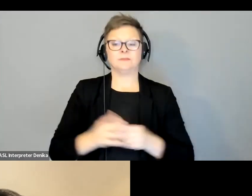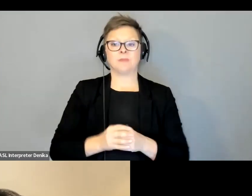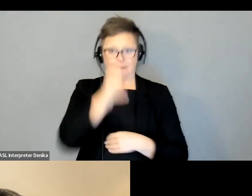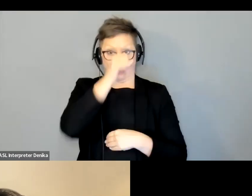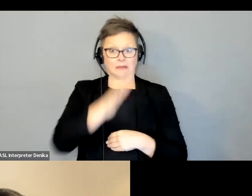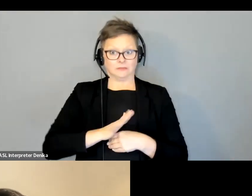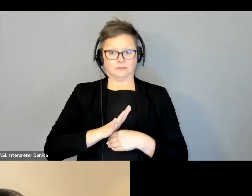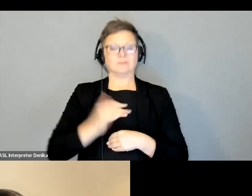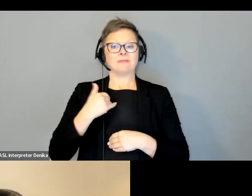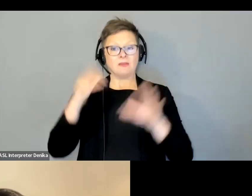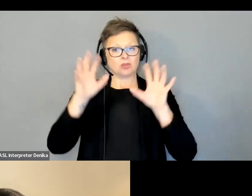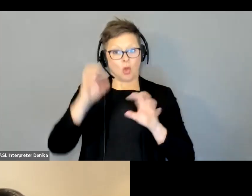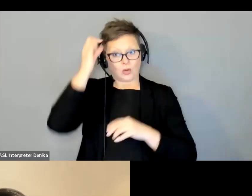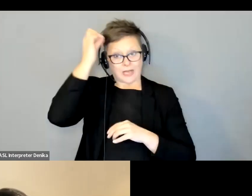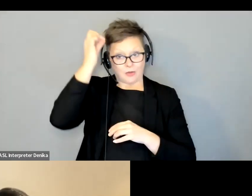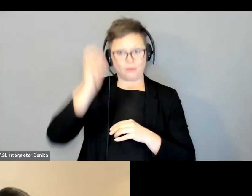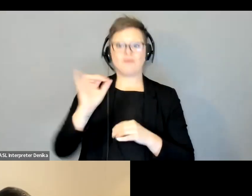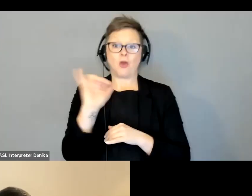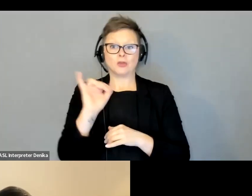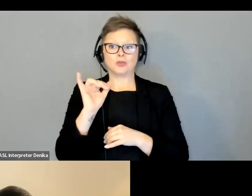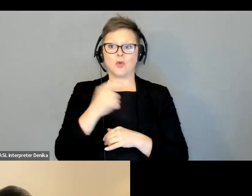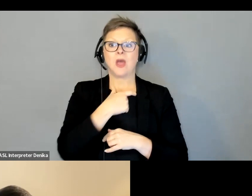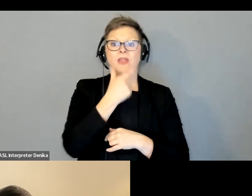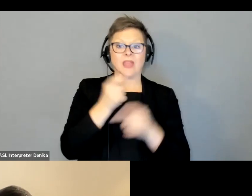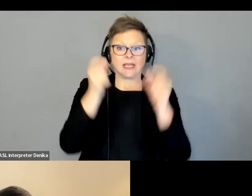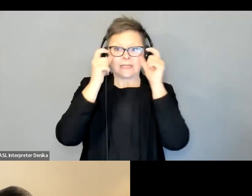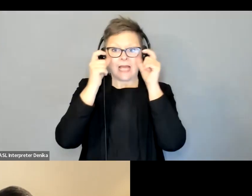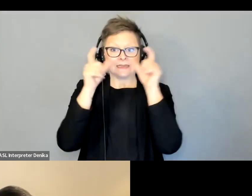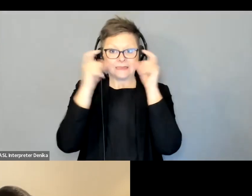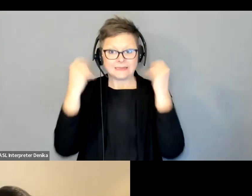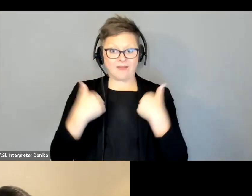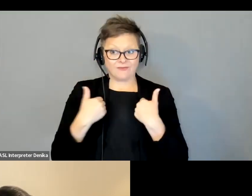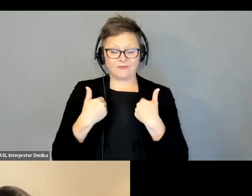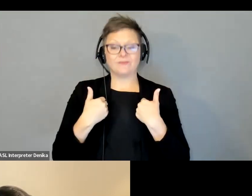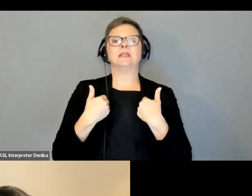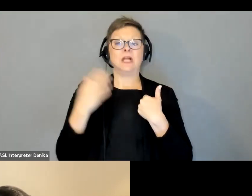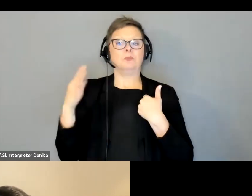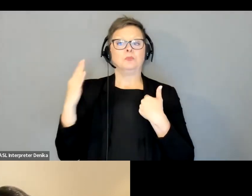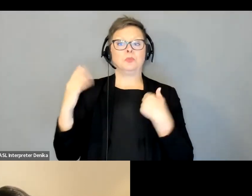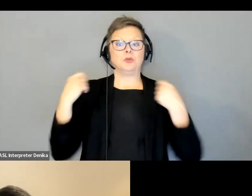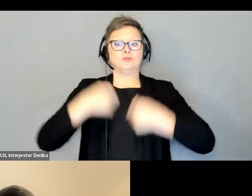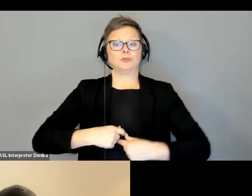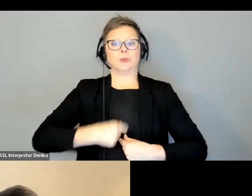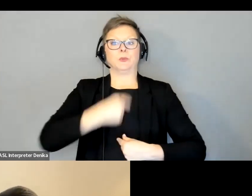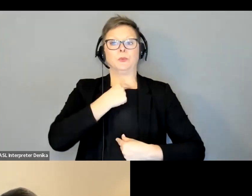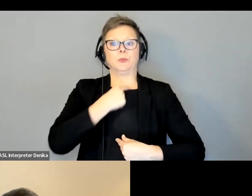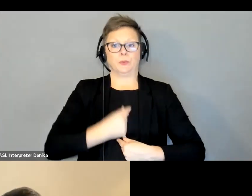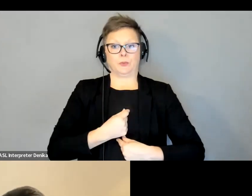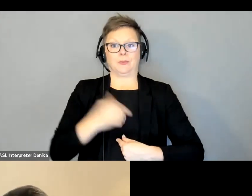man with dark hair and thick glasses, wearing a navy blue suit with a yellow shirt.